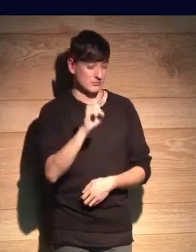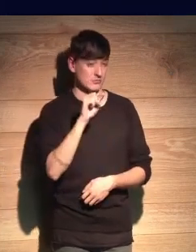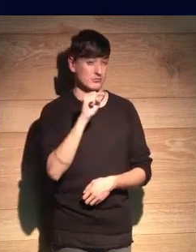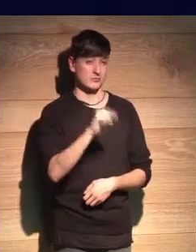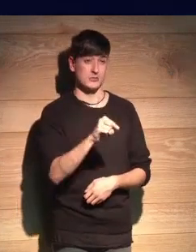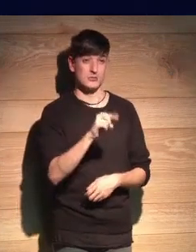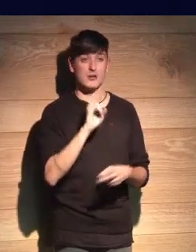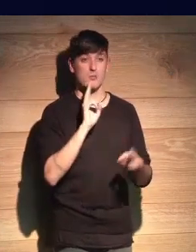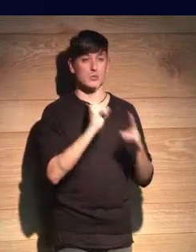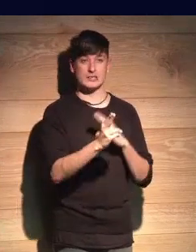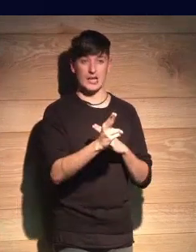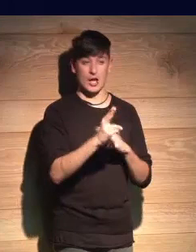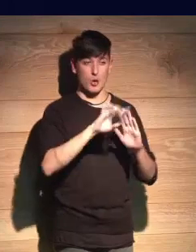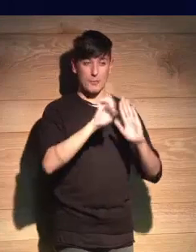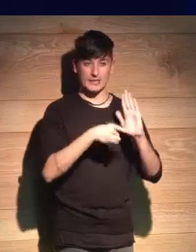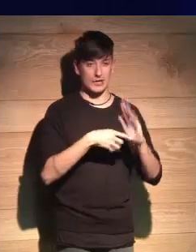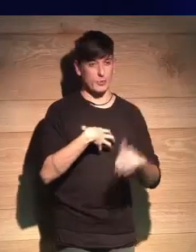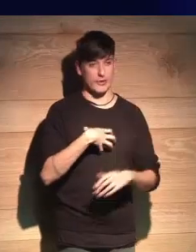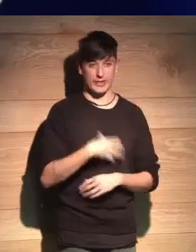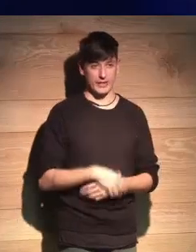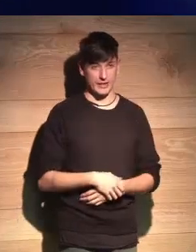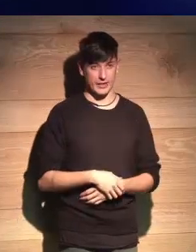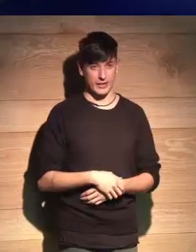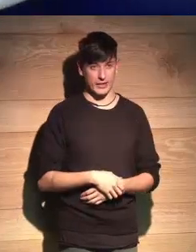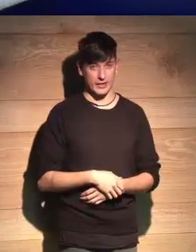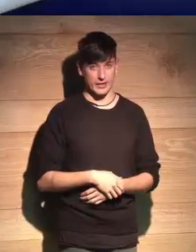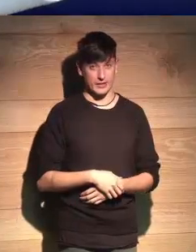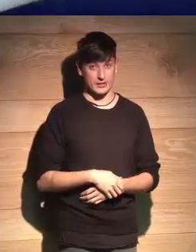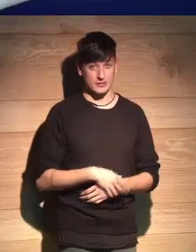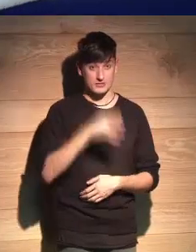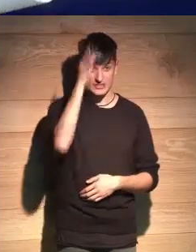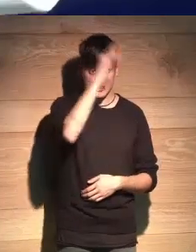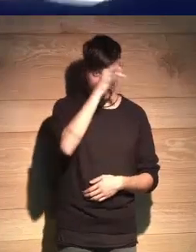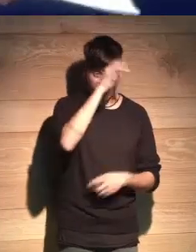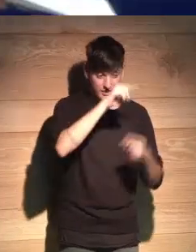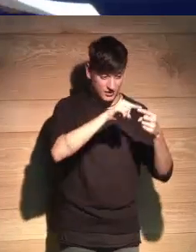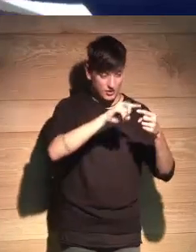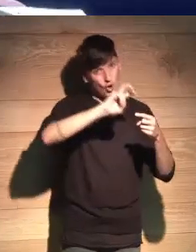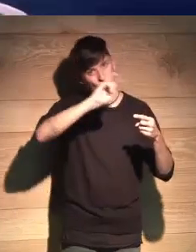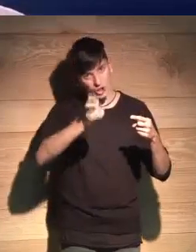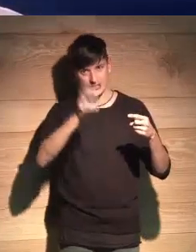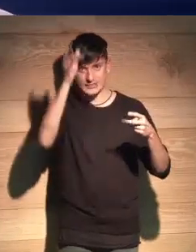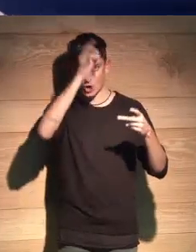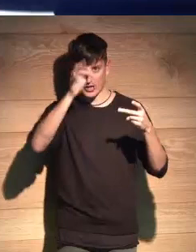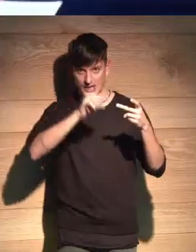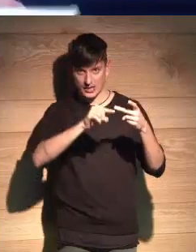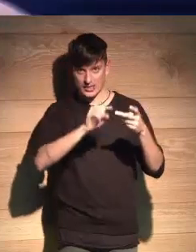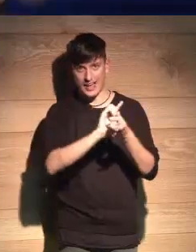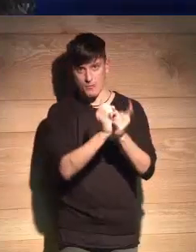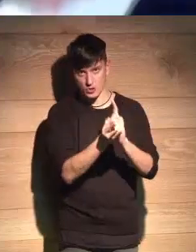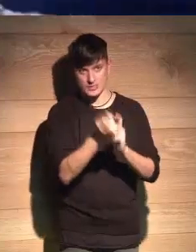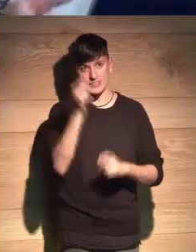interesting, but it cannot be the complete answer. And together with this theory, there's another